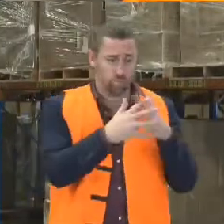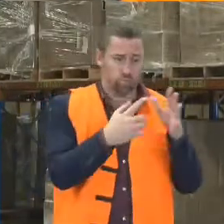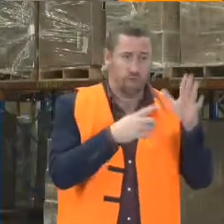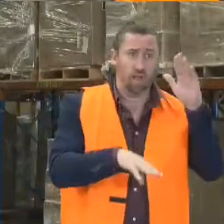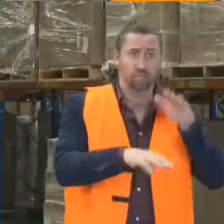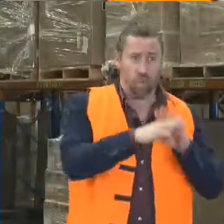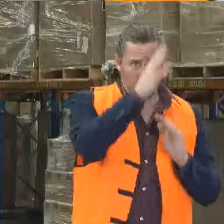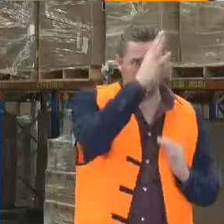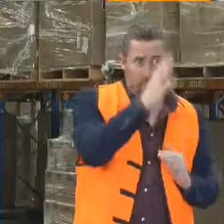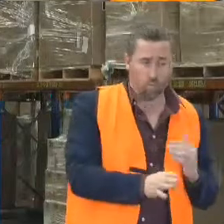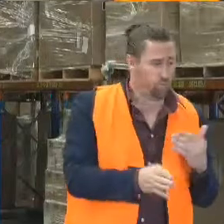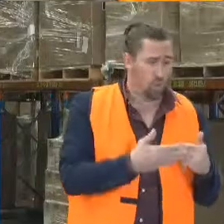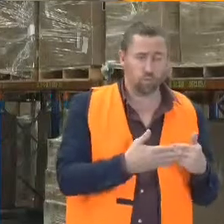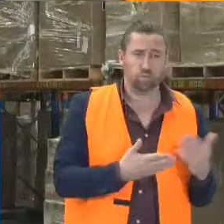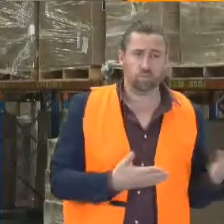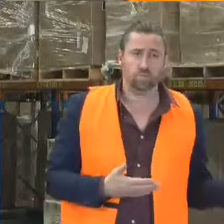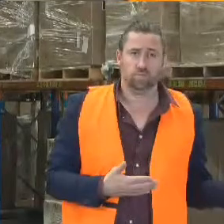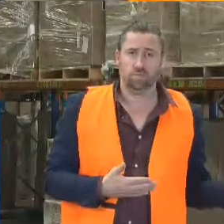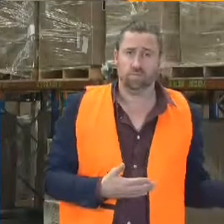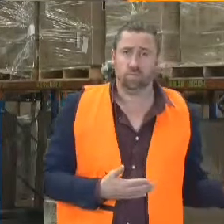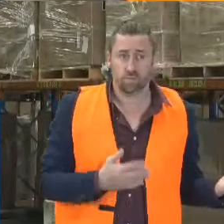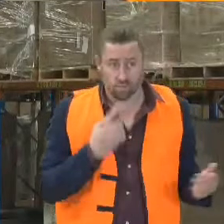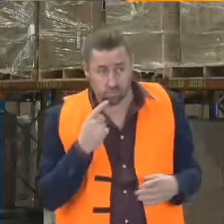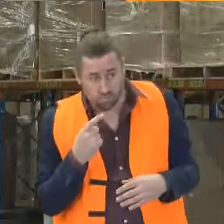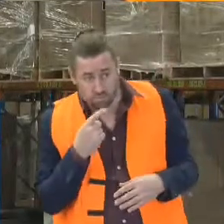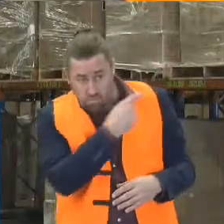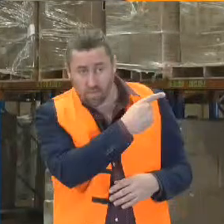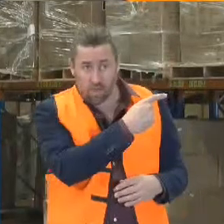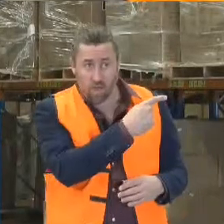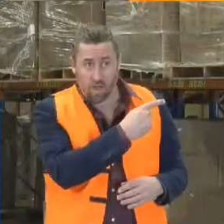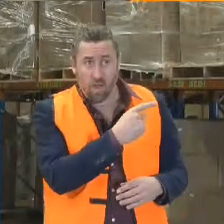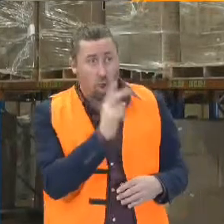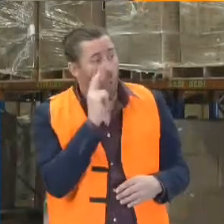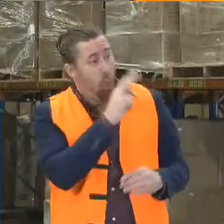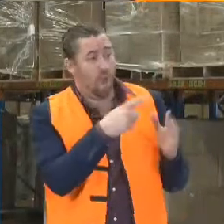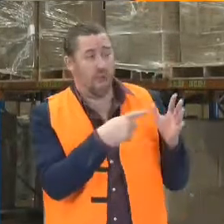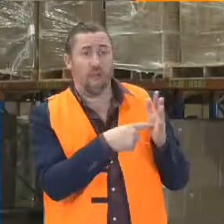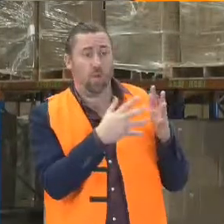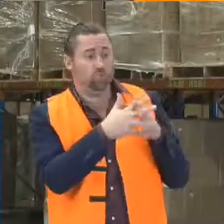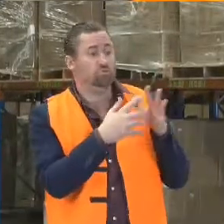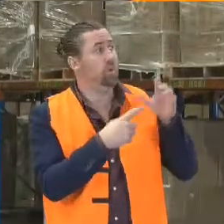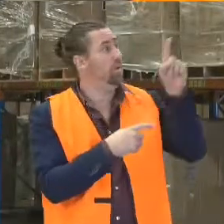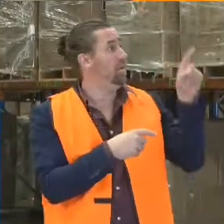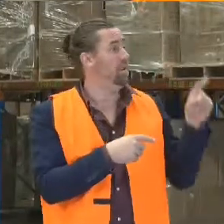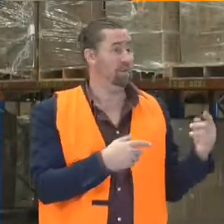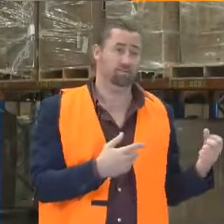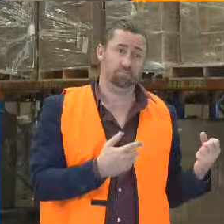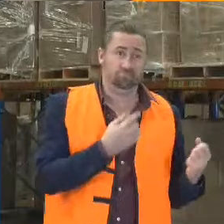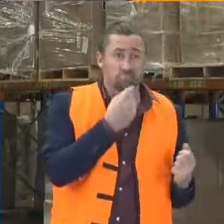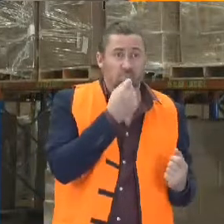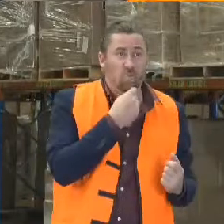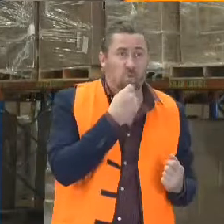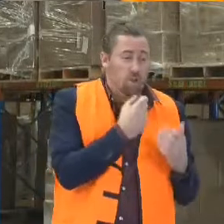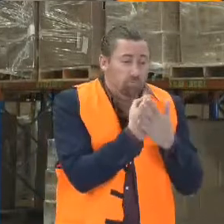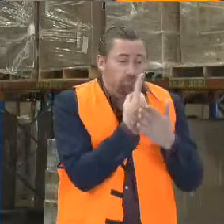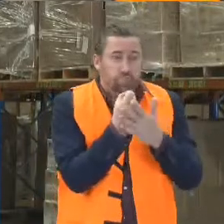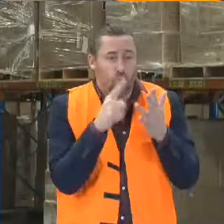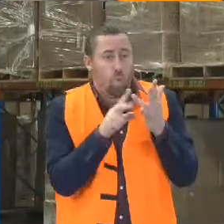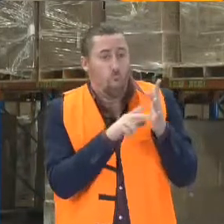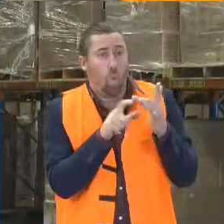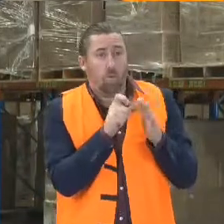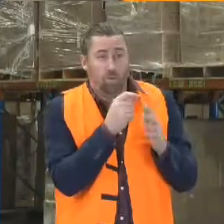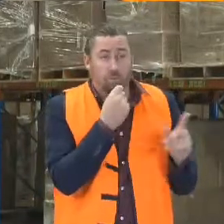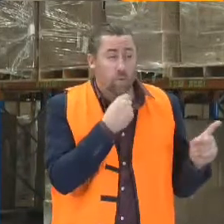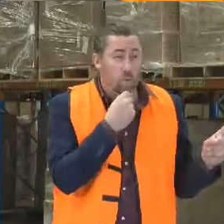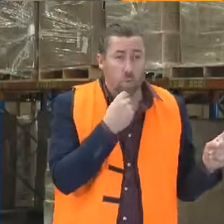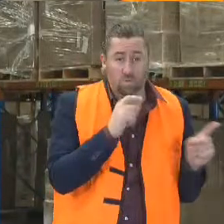and territories. And what you have seen is where those states have hard border closures, we do not have a large number of cases. In